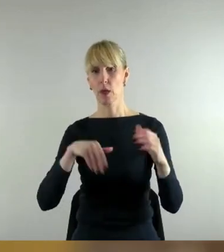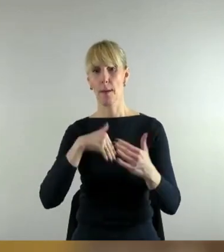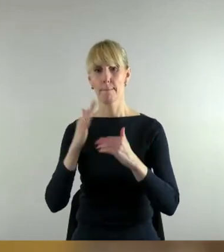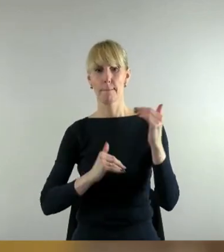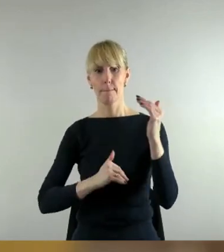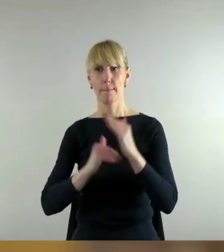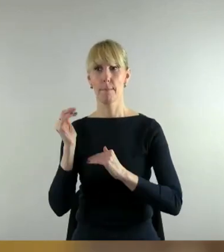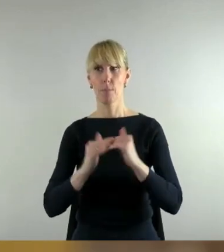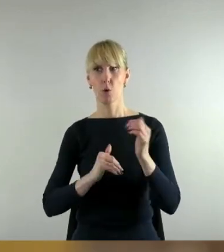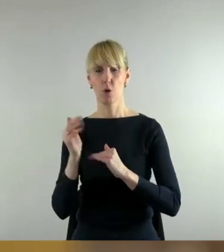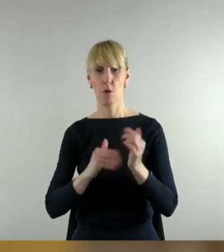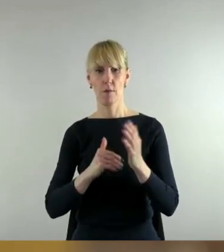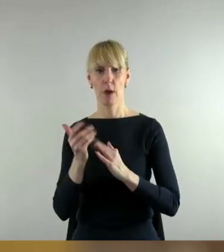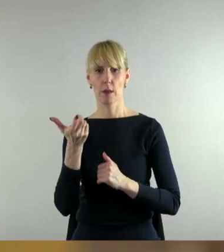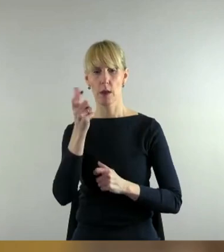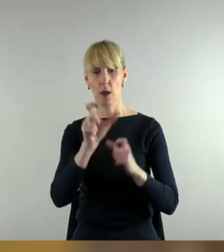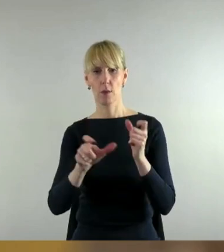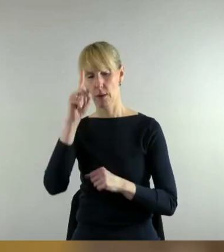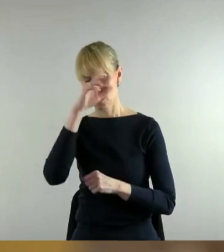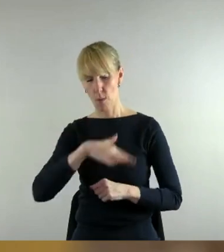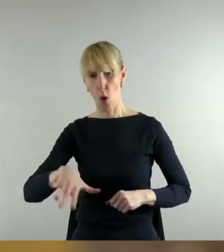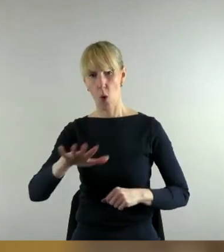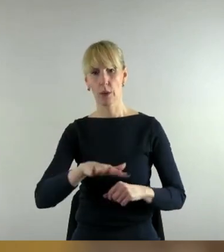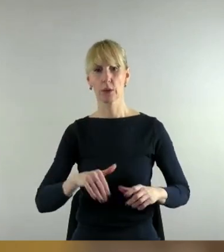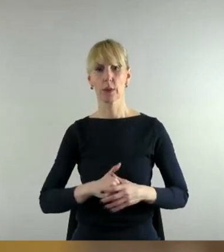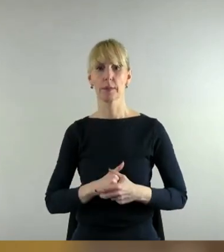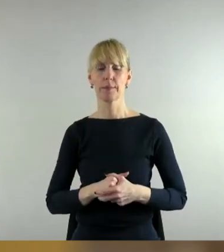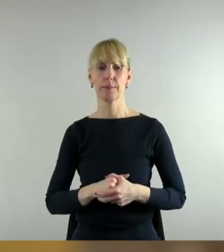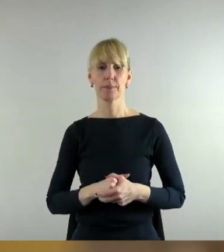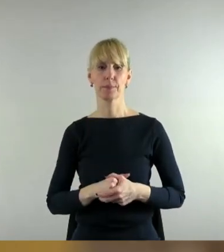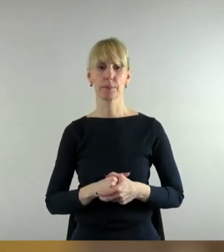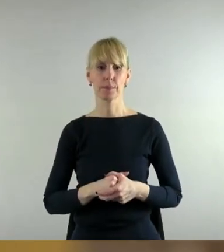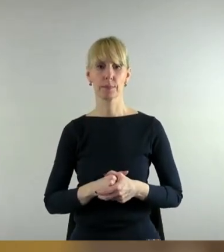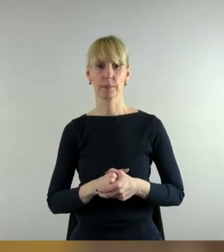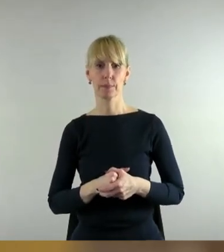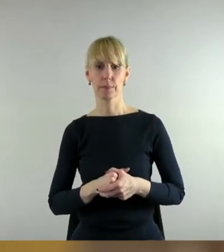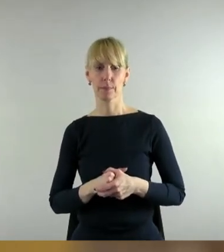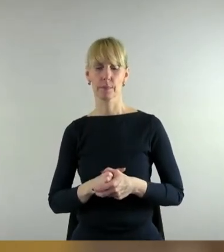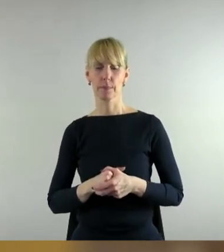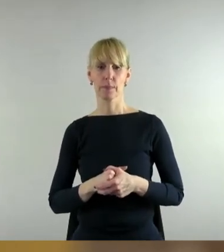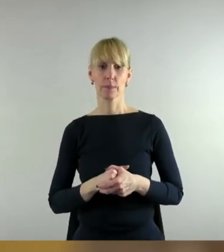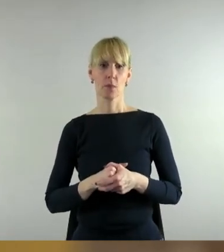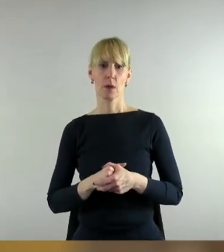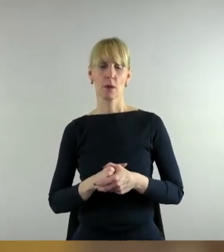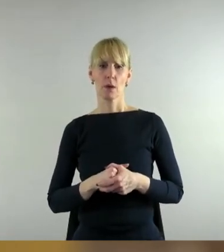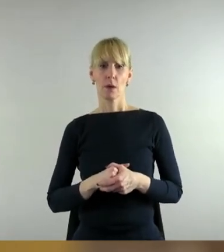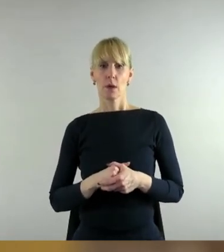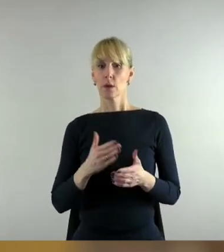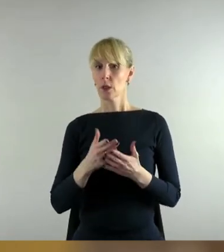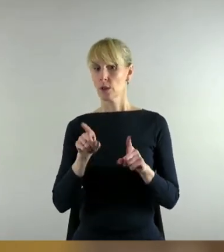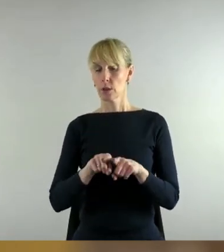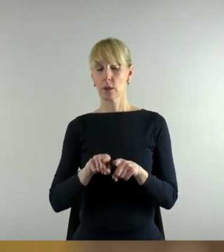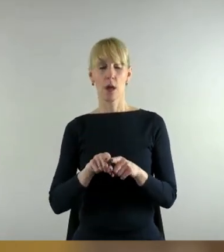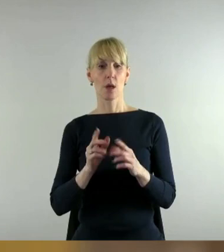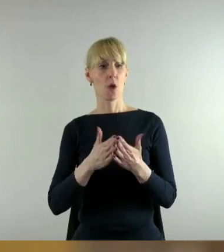how important it is to build this social capital after the last presentation, after Anne's presentation, how to